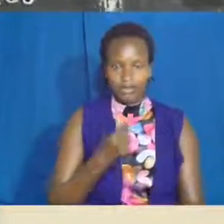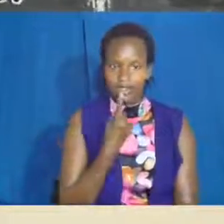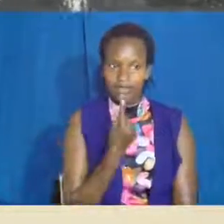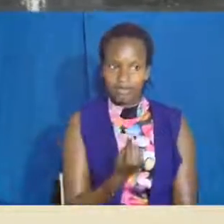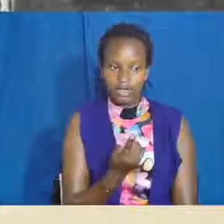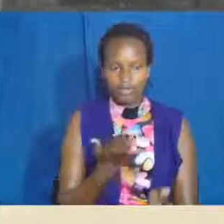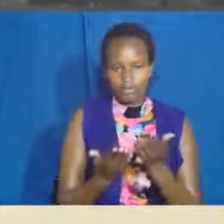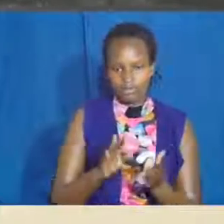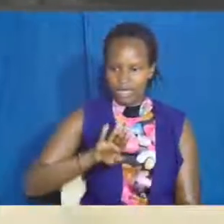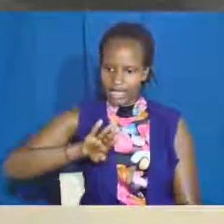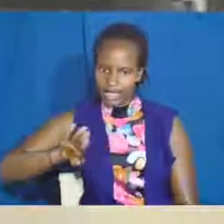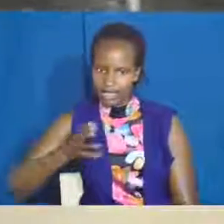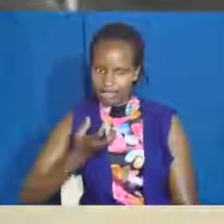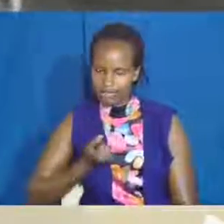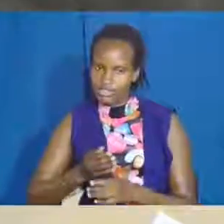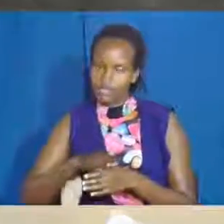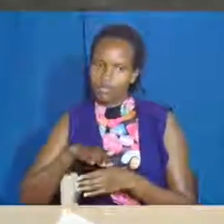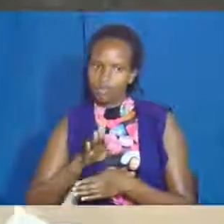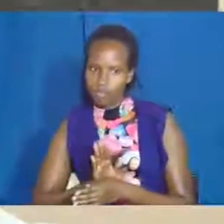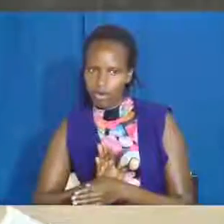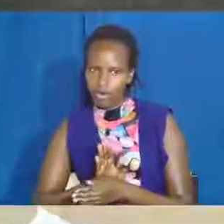one side I have